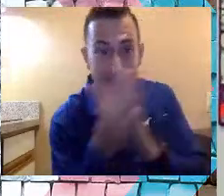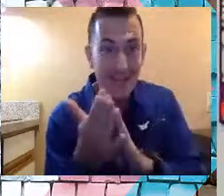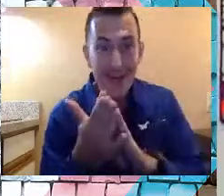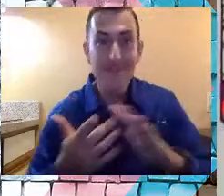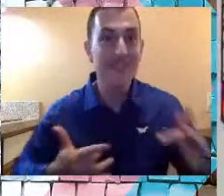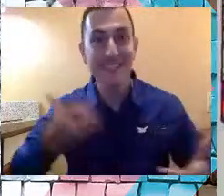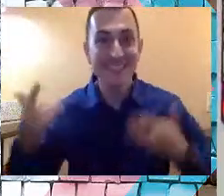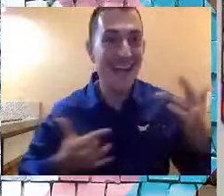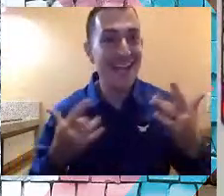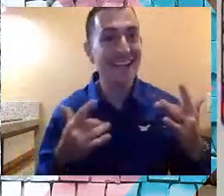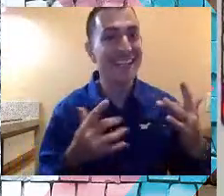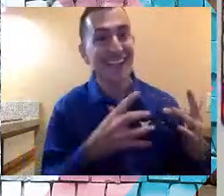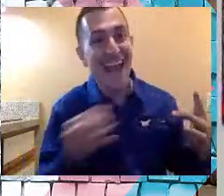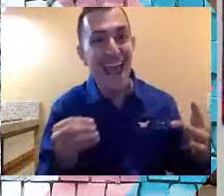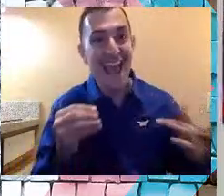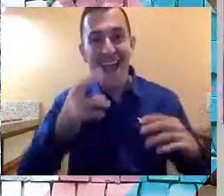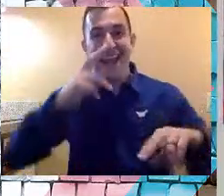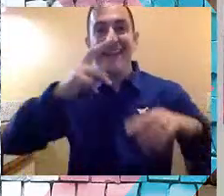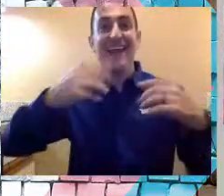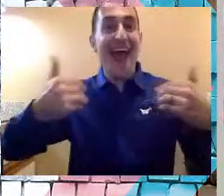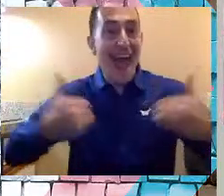whoa, whoa,